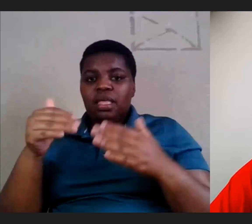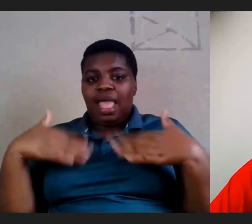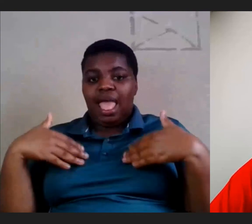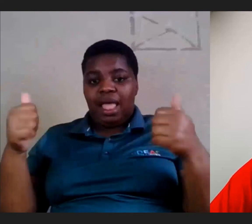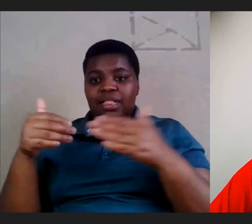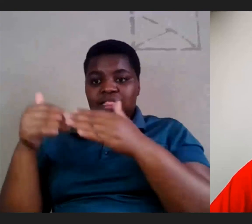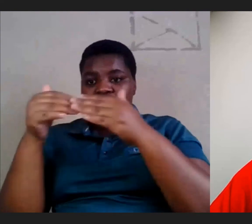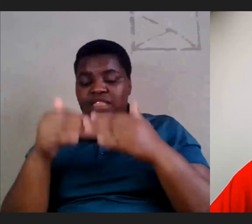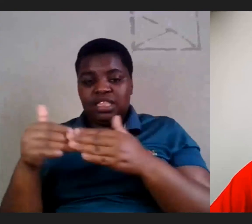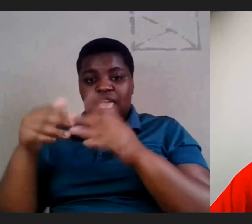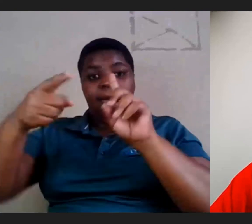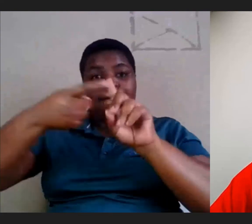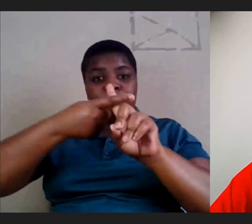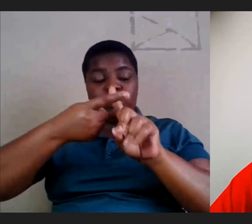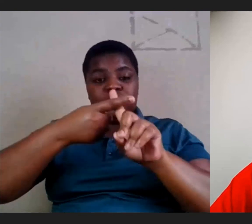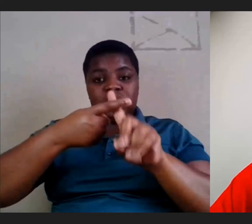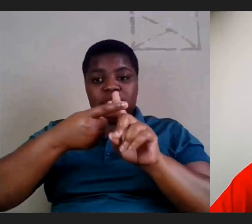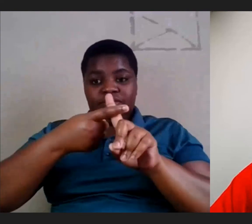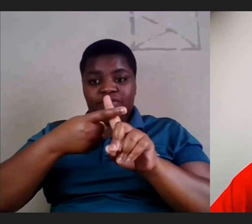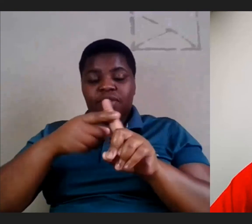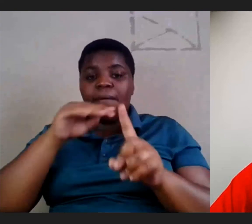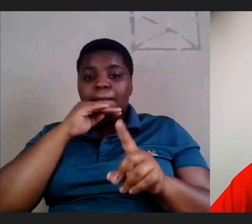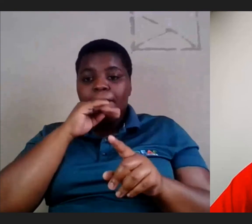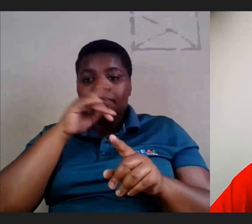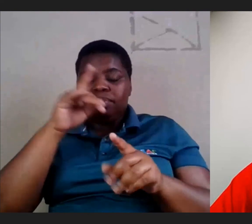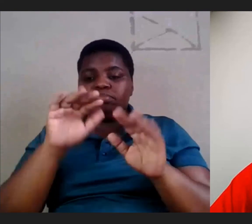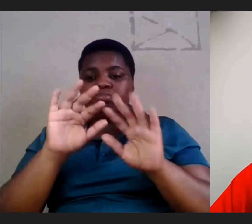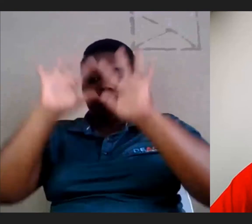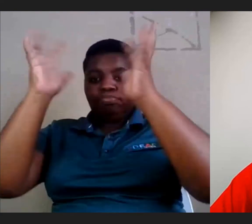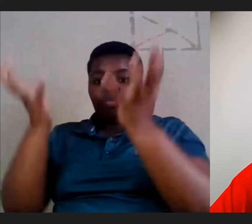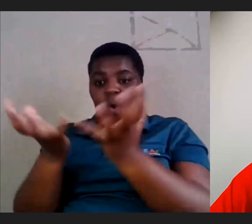Positive Action, and Y Positive Global.